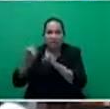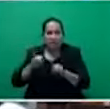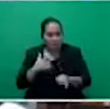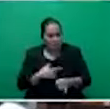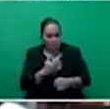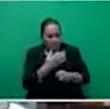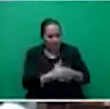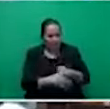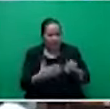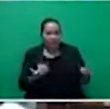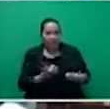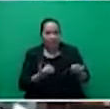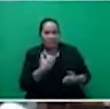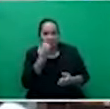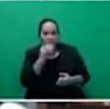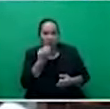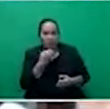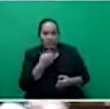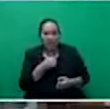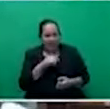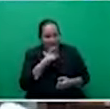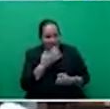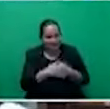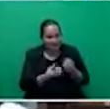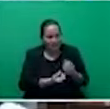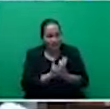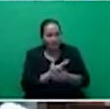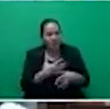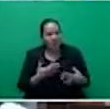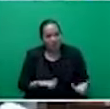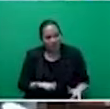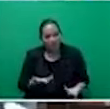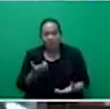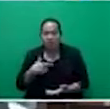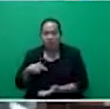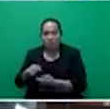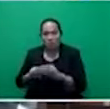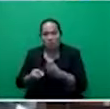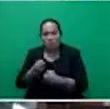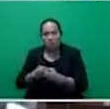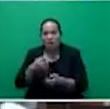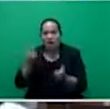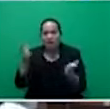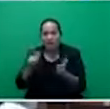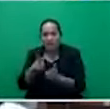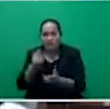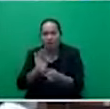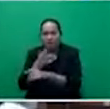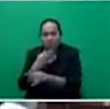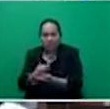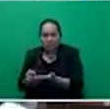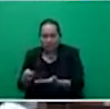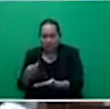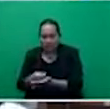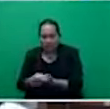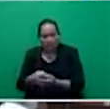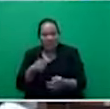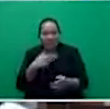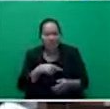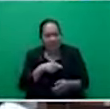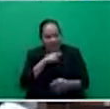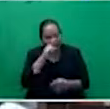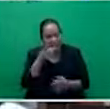feed themselves as they grew before. Strain on the foreign reserves, sir. And Mr. Speaker, sir, of course, they are not able to buy fuel, able to buy